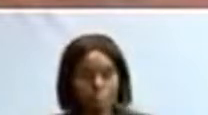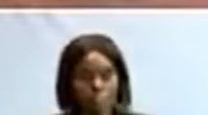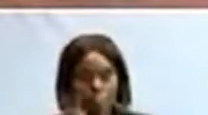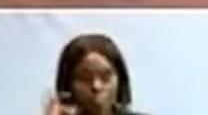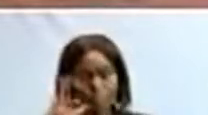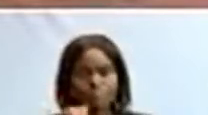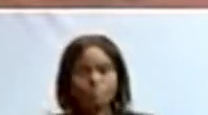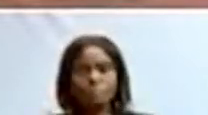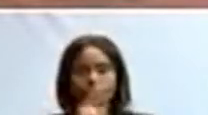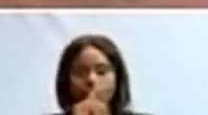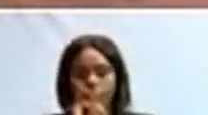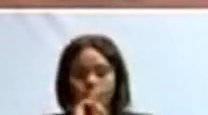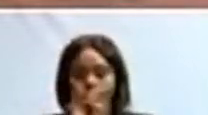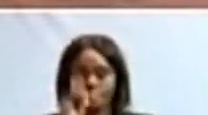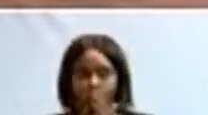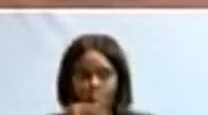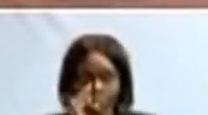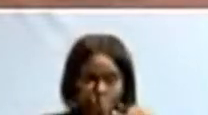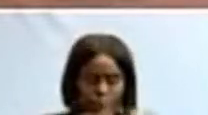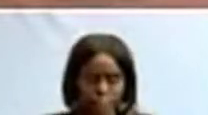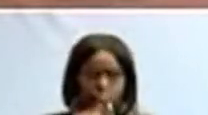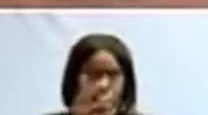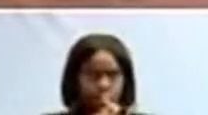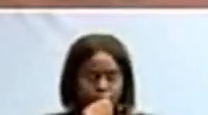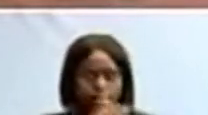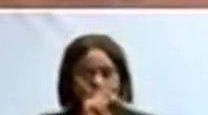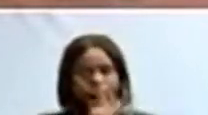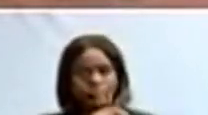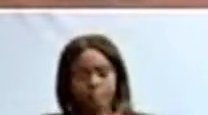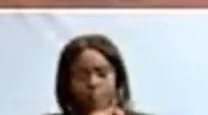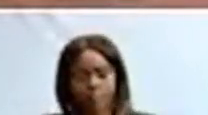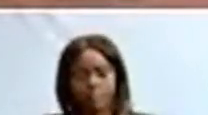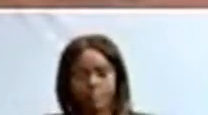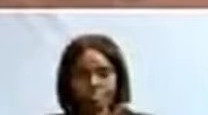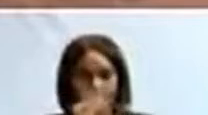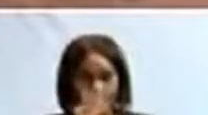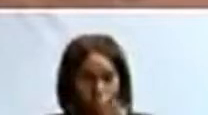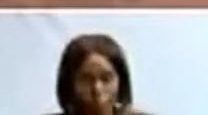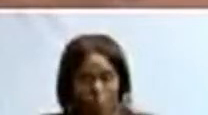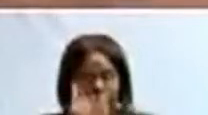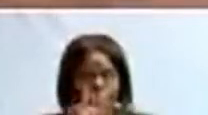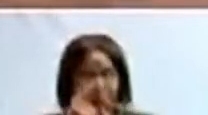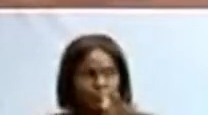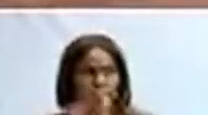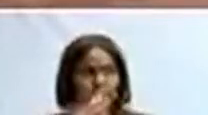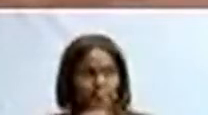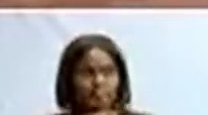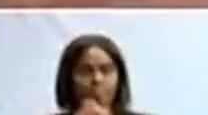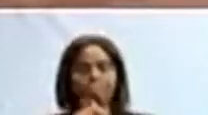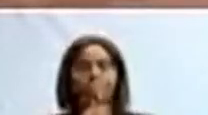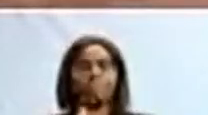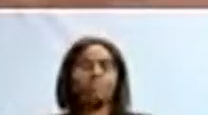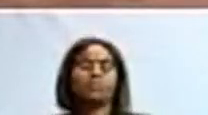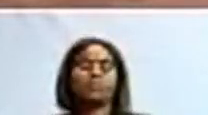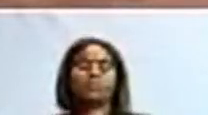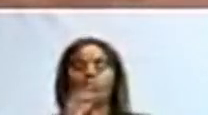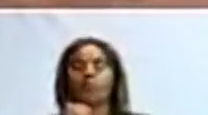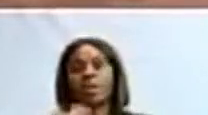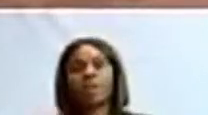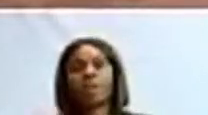will ensure to complete the capital projects once funds are available.